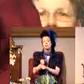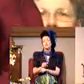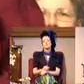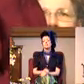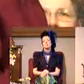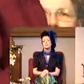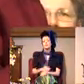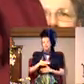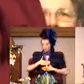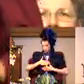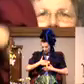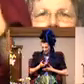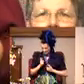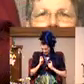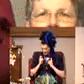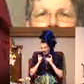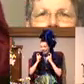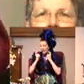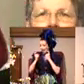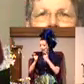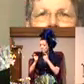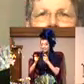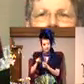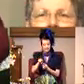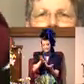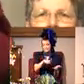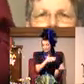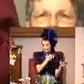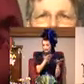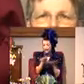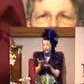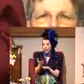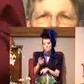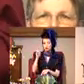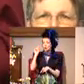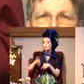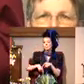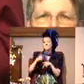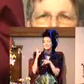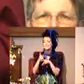he died. But could they keep him in the